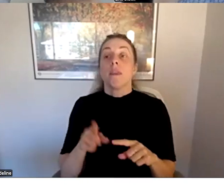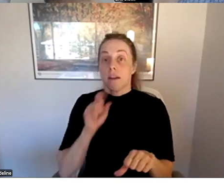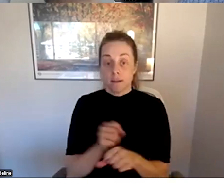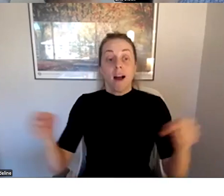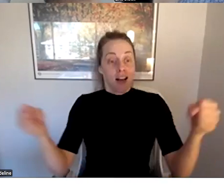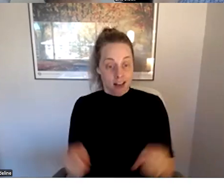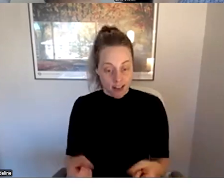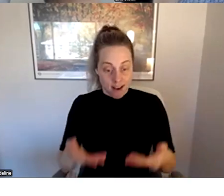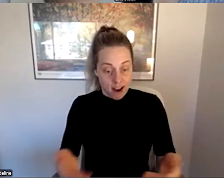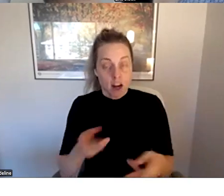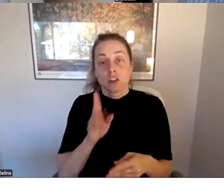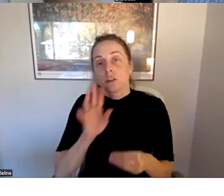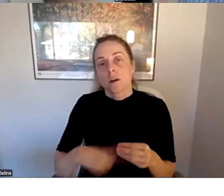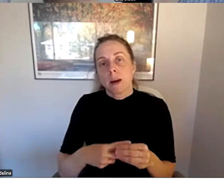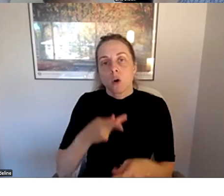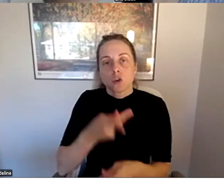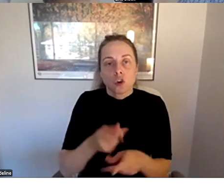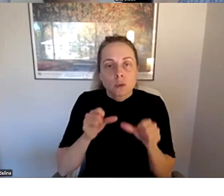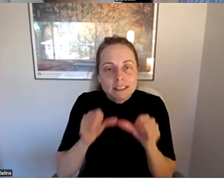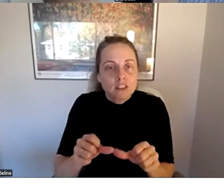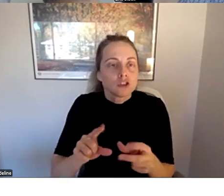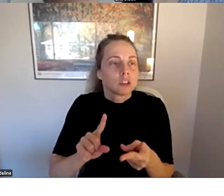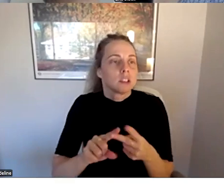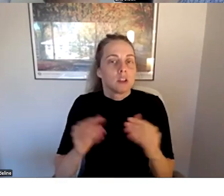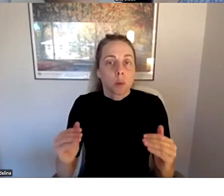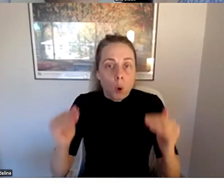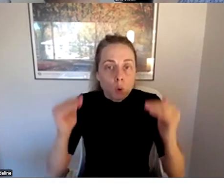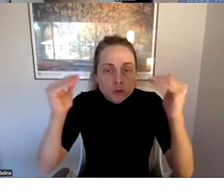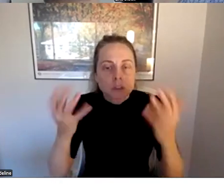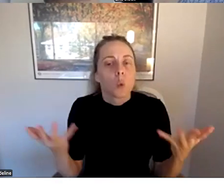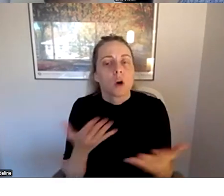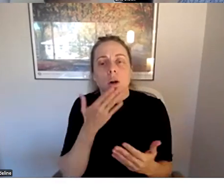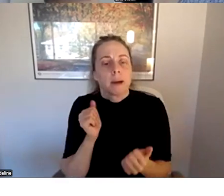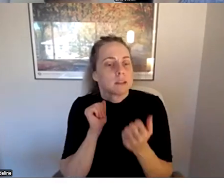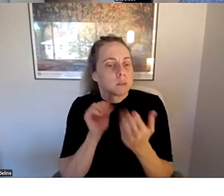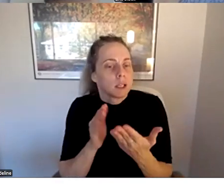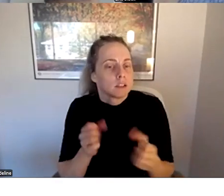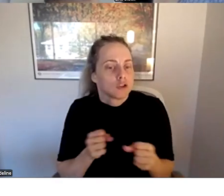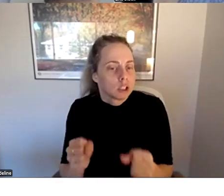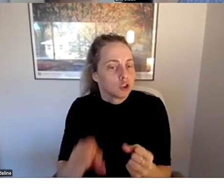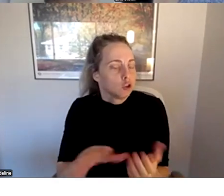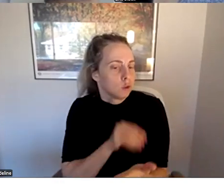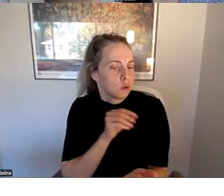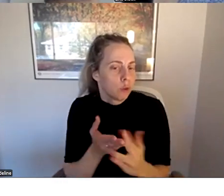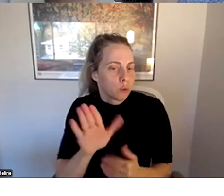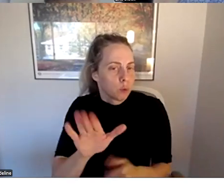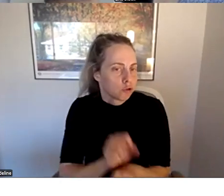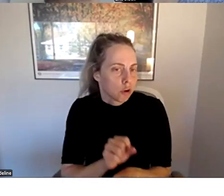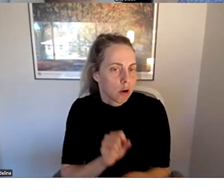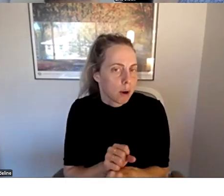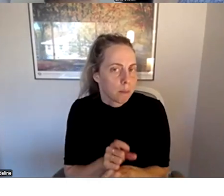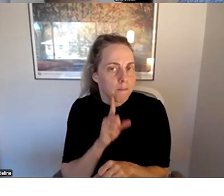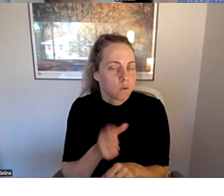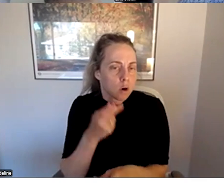promotion. What are some best practices and strategies that you've learned through your job at retaining